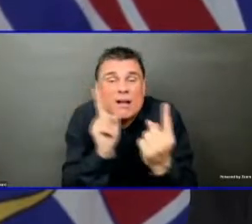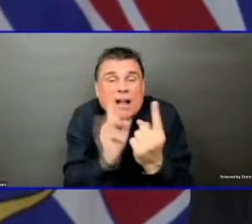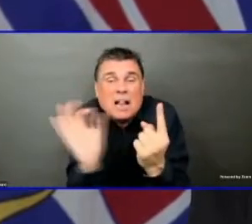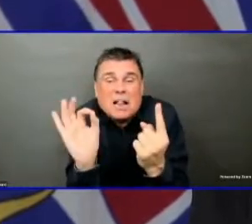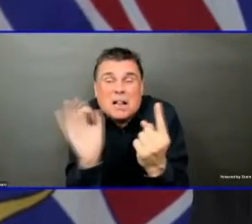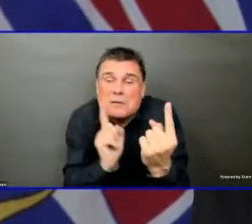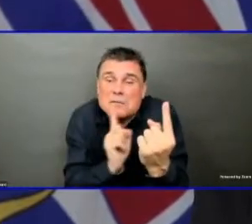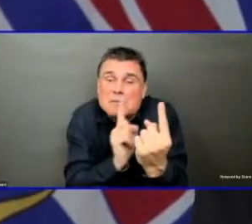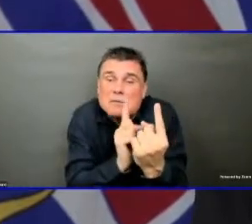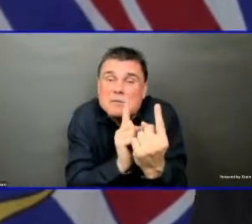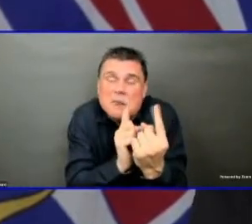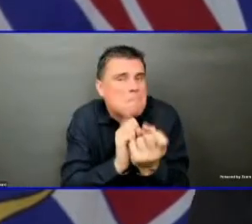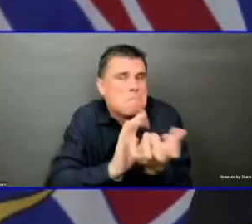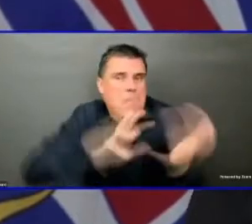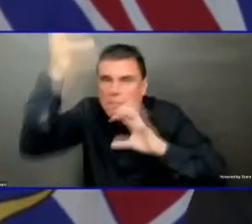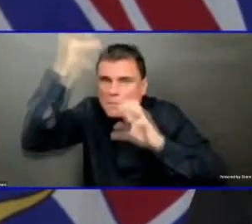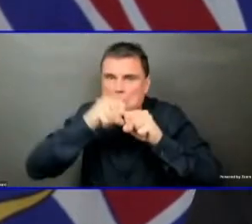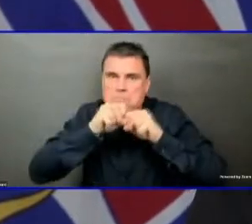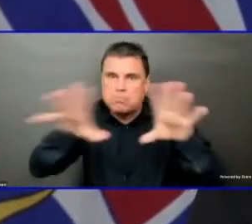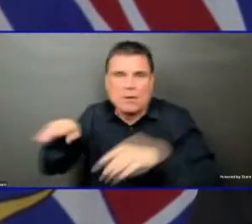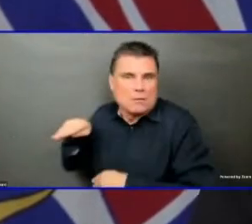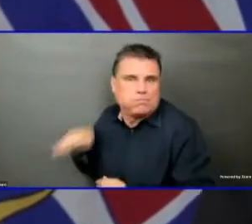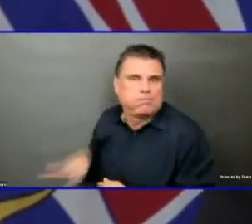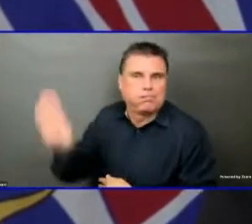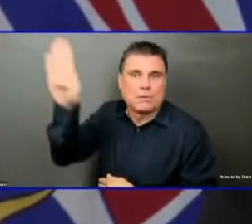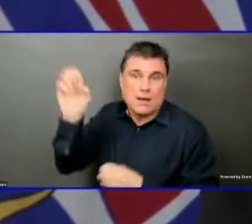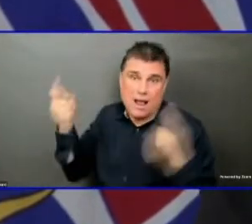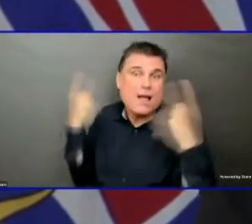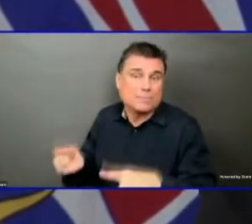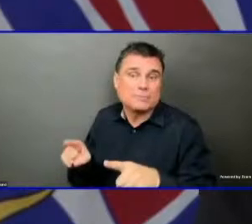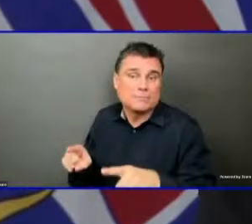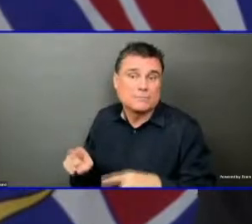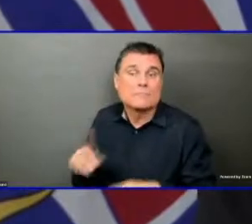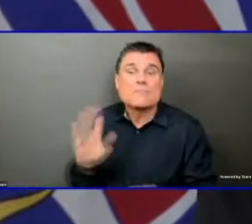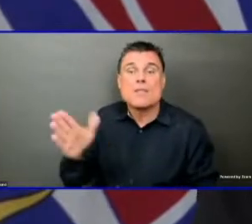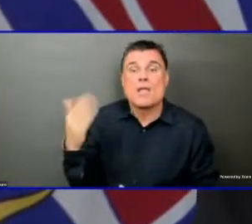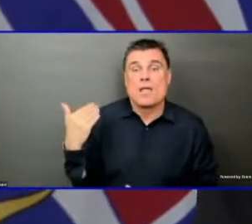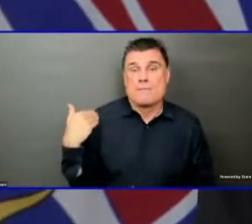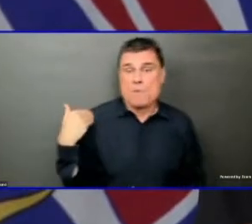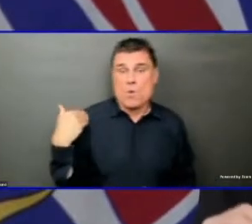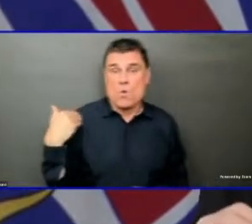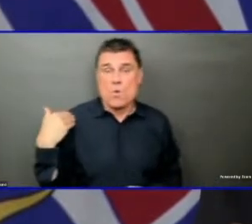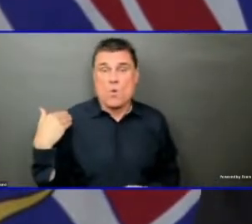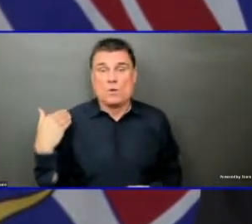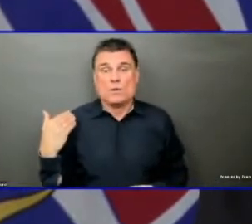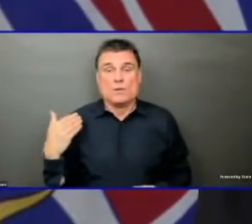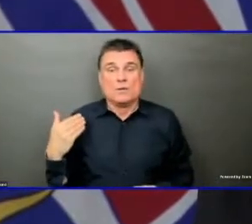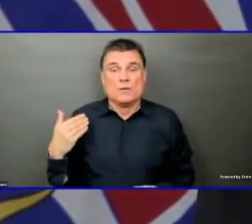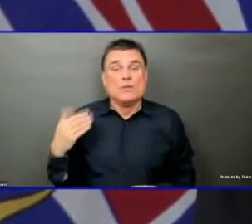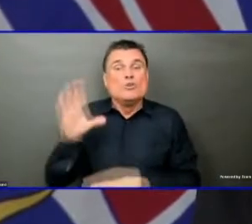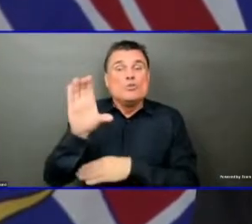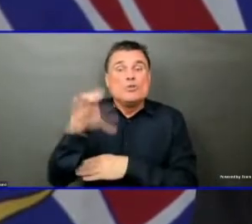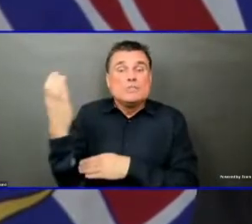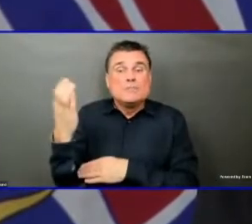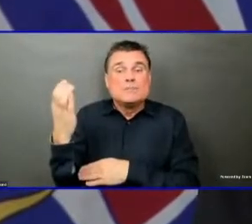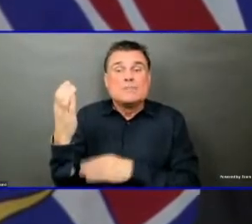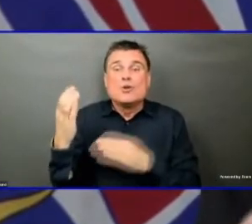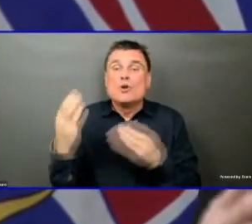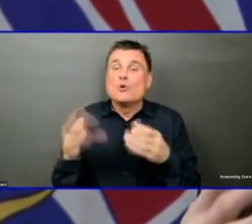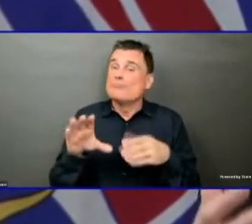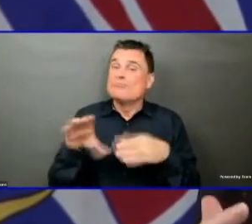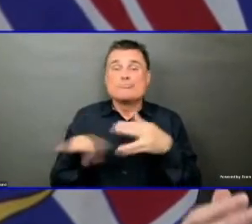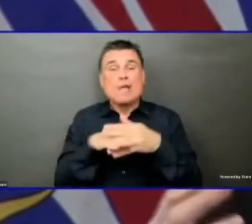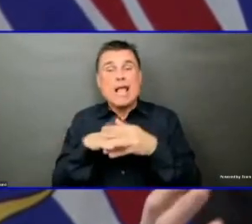seen transmission before, social gatherings that happened over the Christmas break, for example, social gatherings that have happened